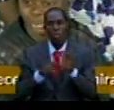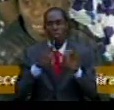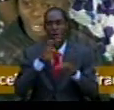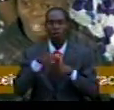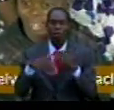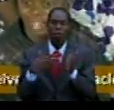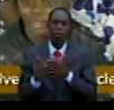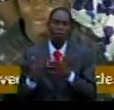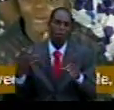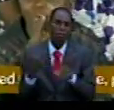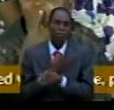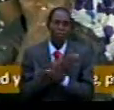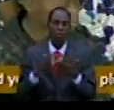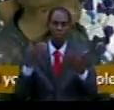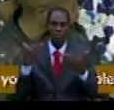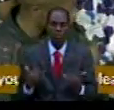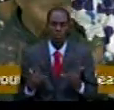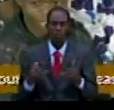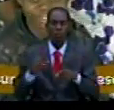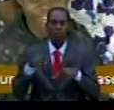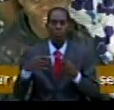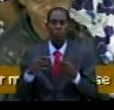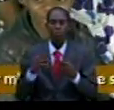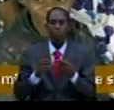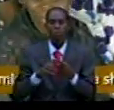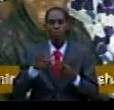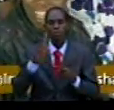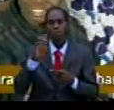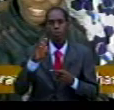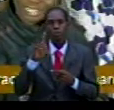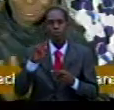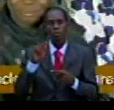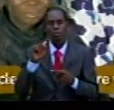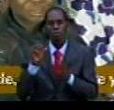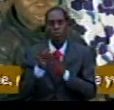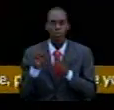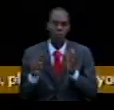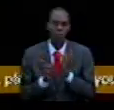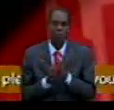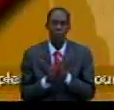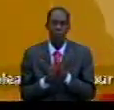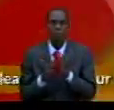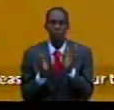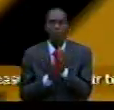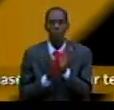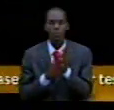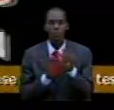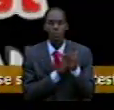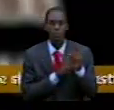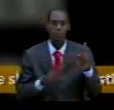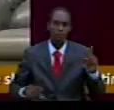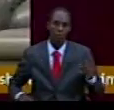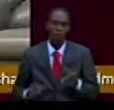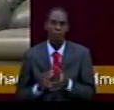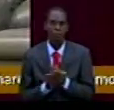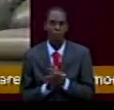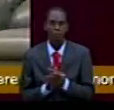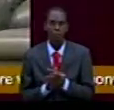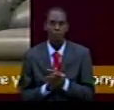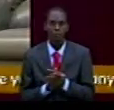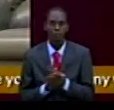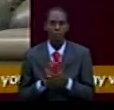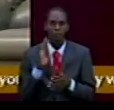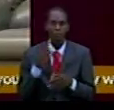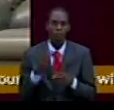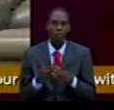to Warri, Delta State, South Nigeria. Praise the Lord. My name is